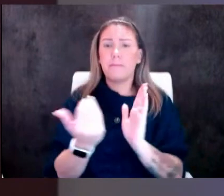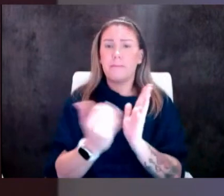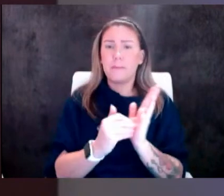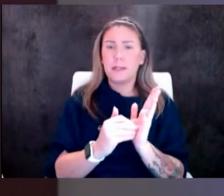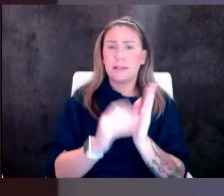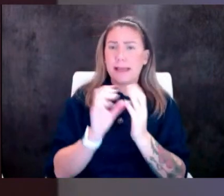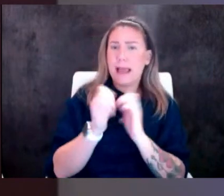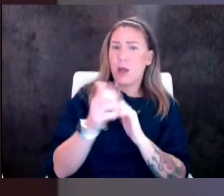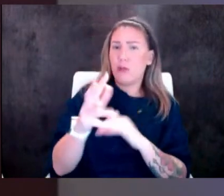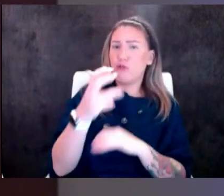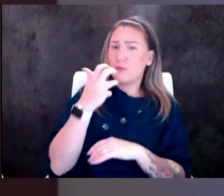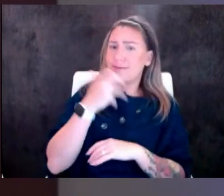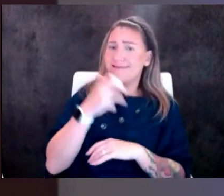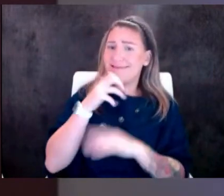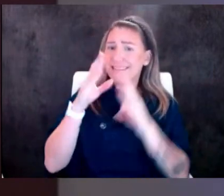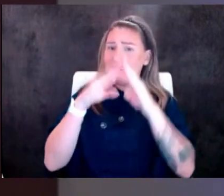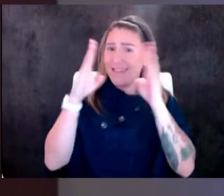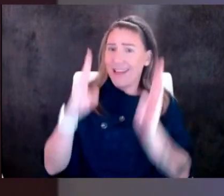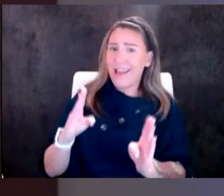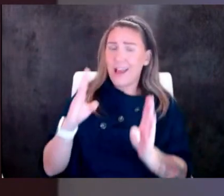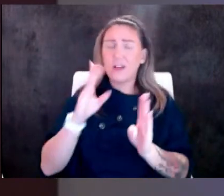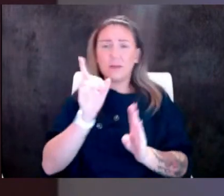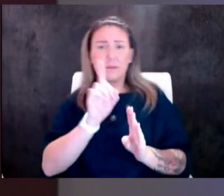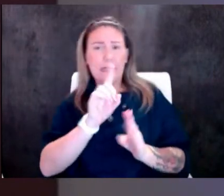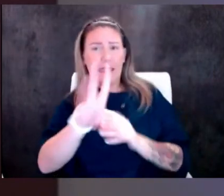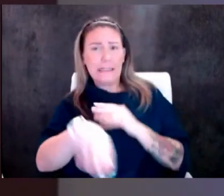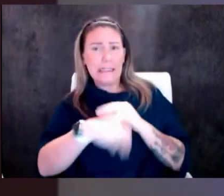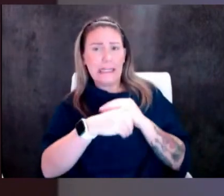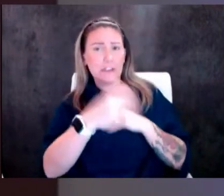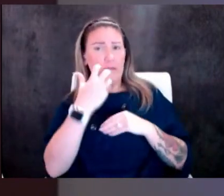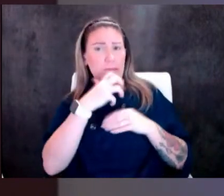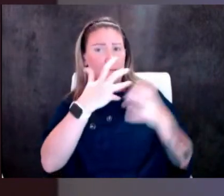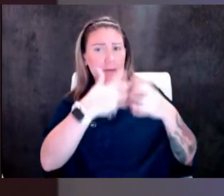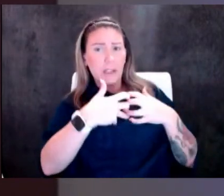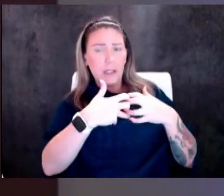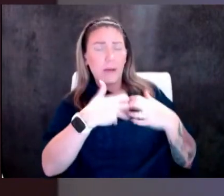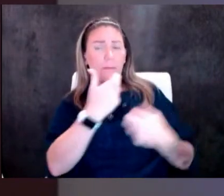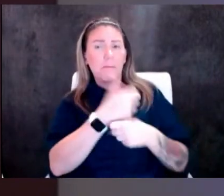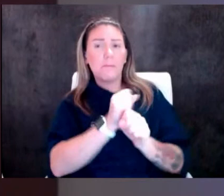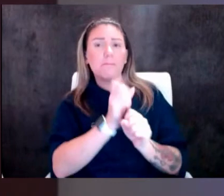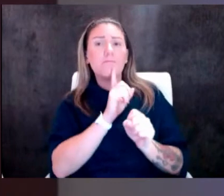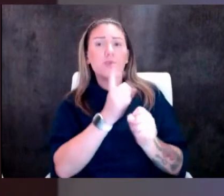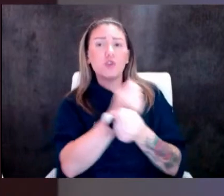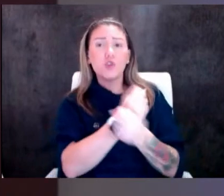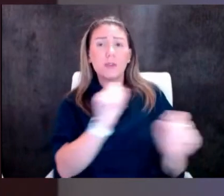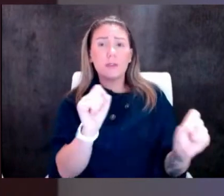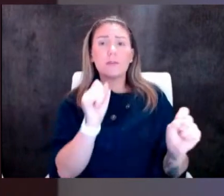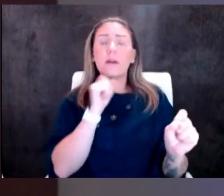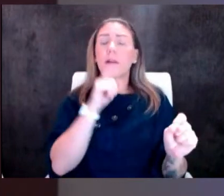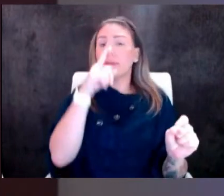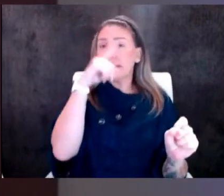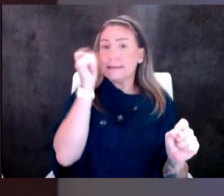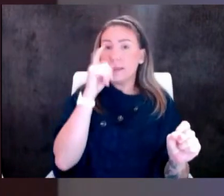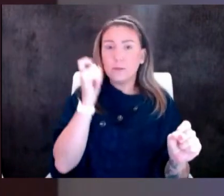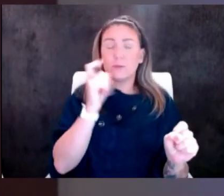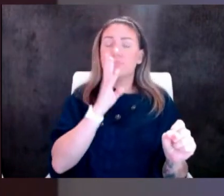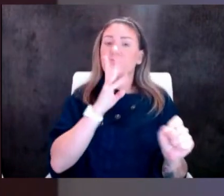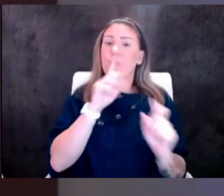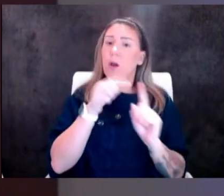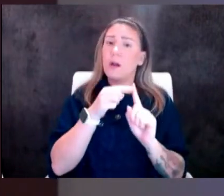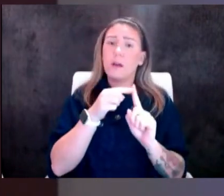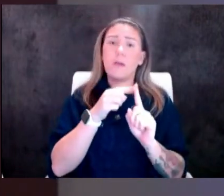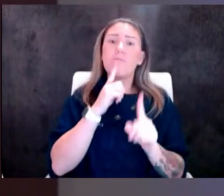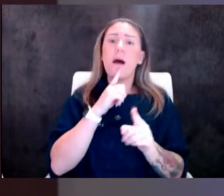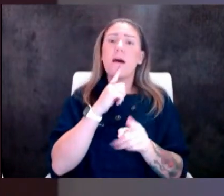their house, where those extra heaters are, and making sure they're safe. Summertime, we talk a lot about drowning. There's a lot of water in